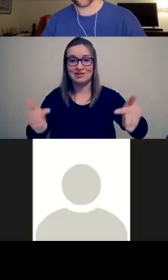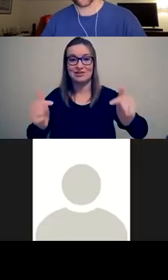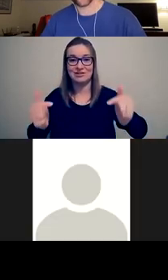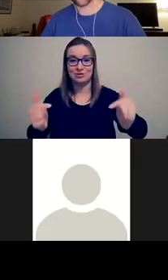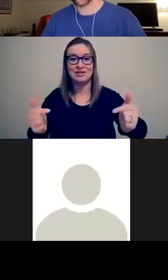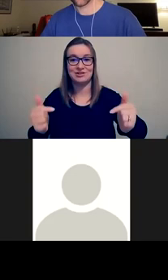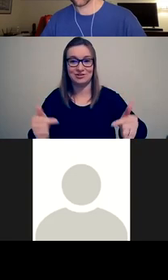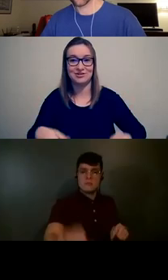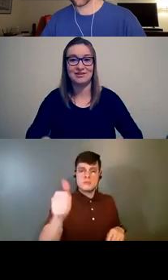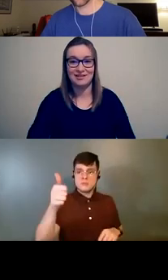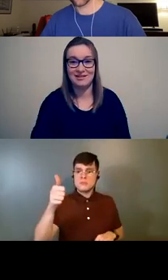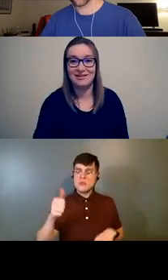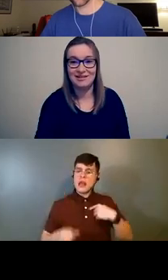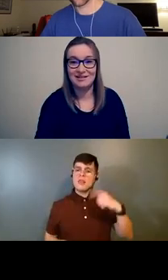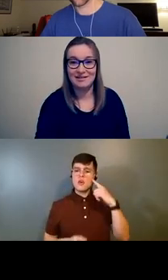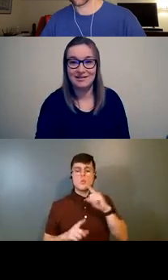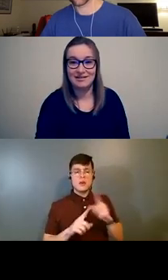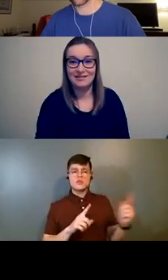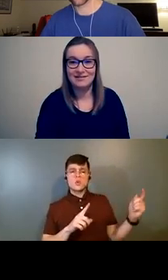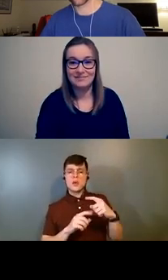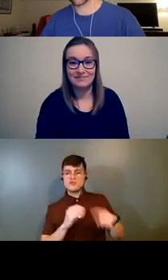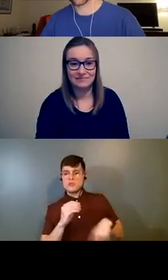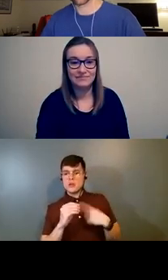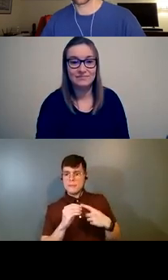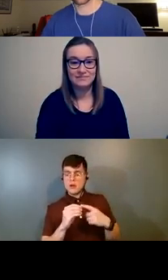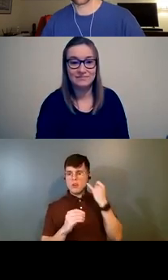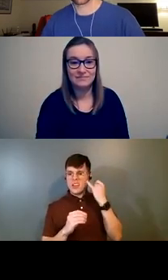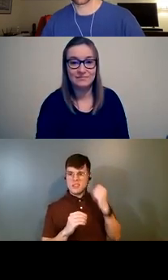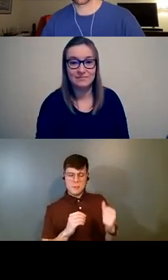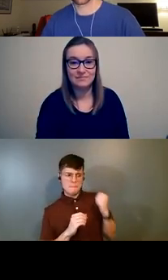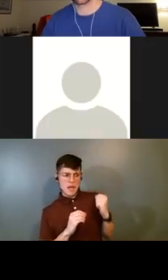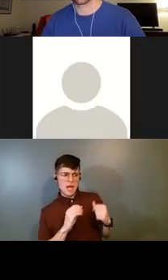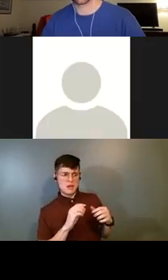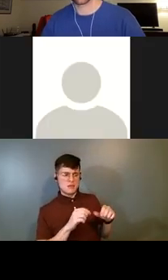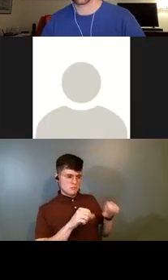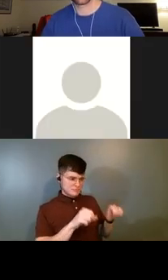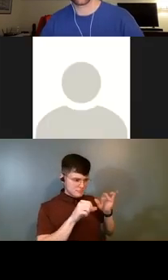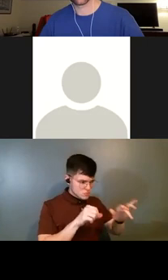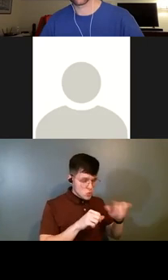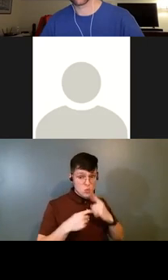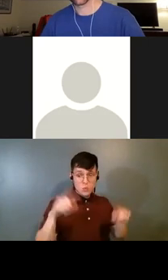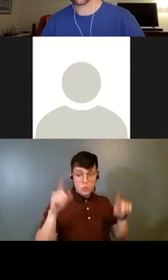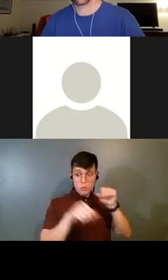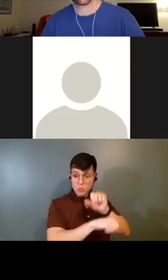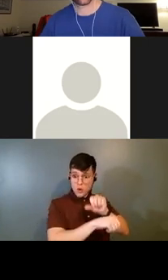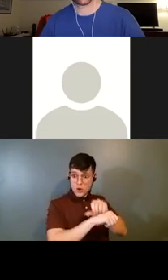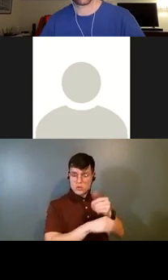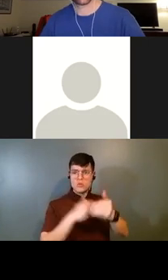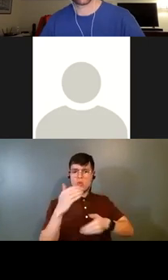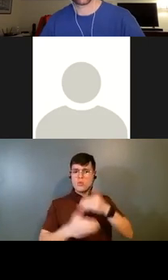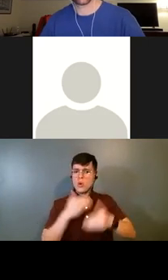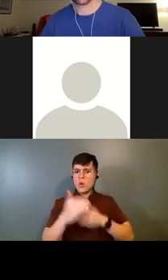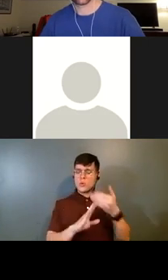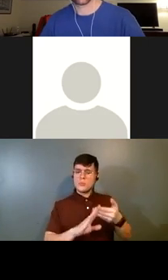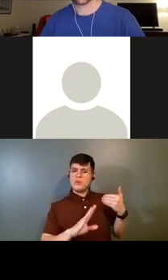ahead. Oh, there was a question about, does the back button work to load you through previous selections in